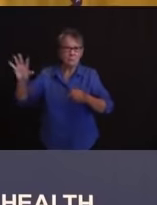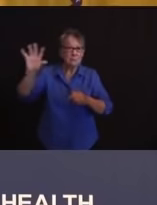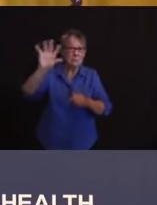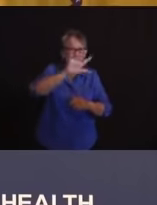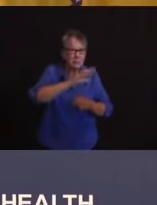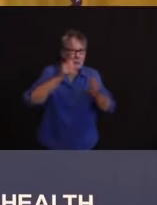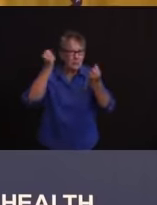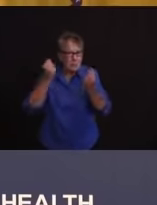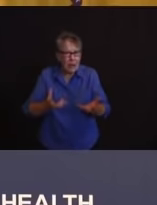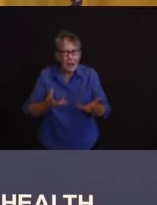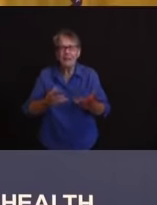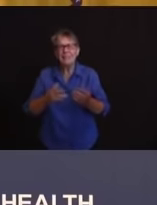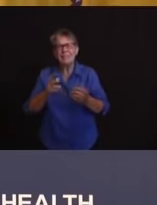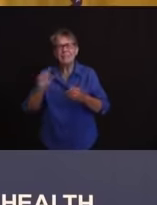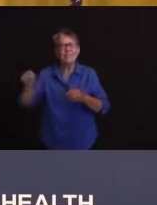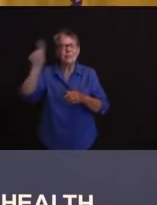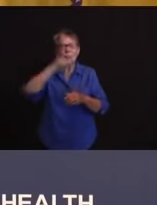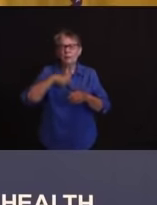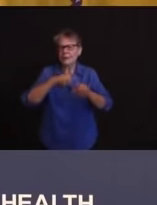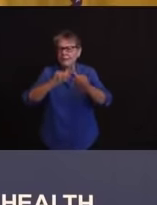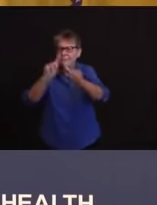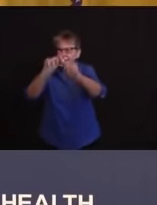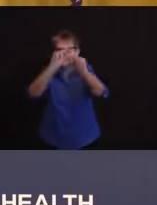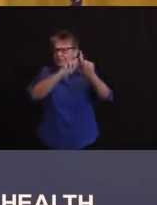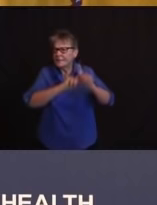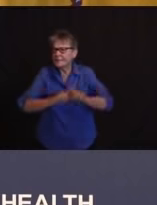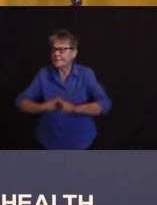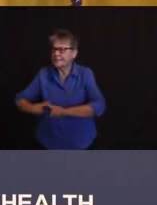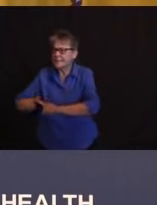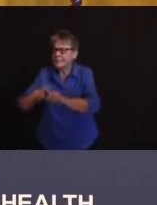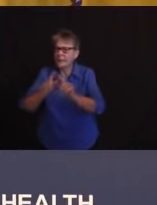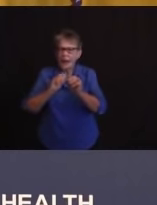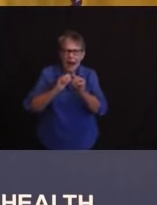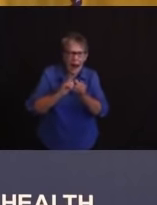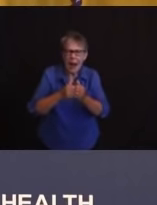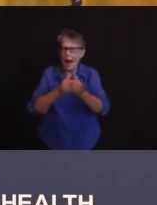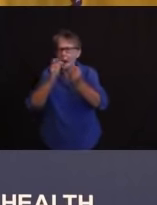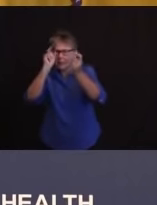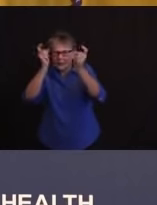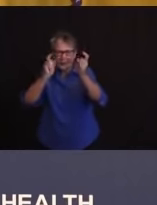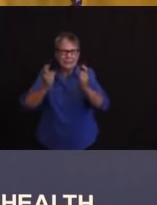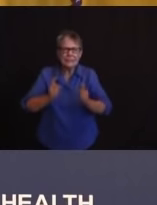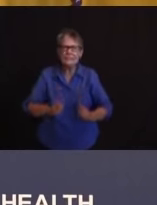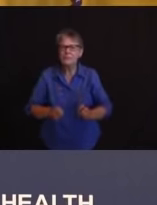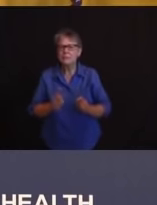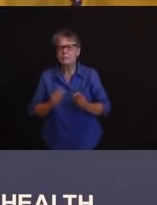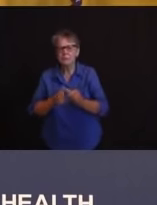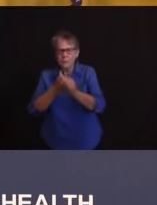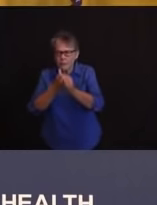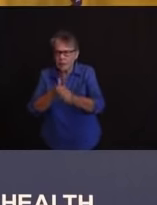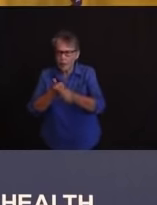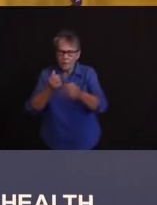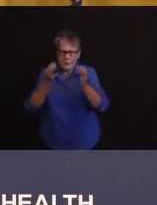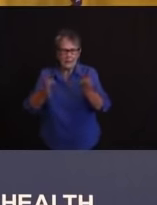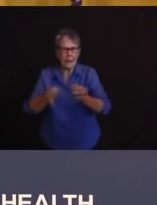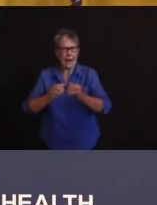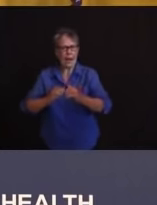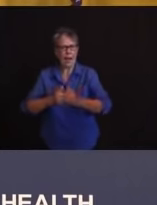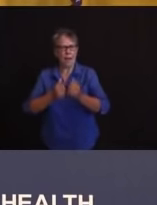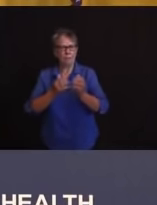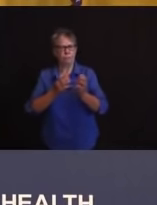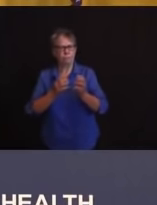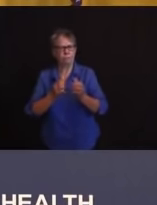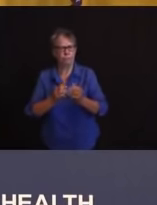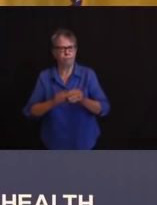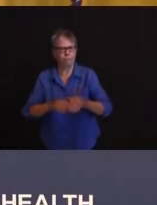of Education. We're not going to be beaten or bludgeoned into doing this. We're going to do this. We're